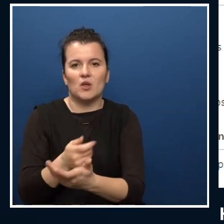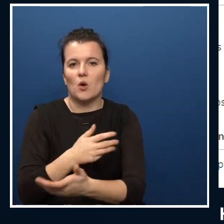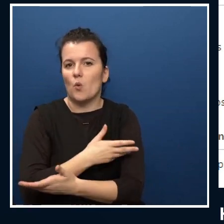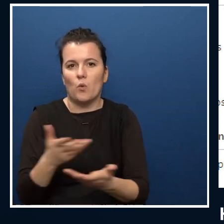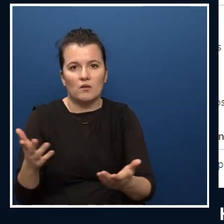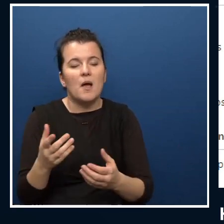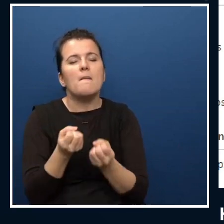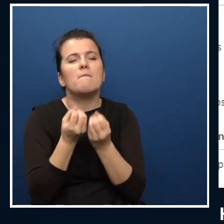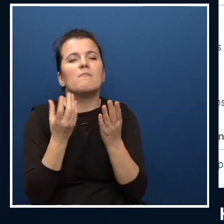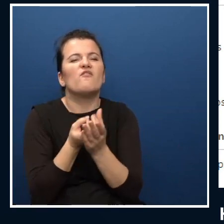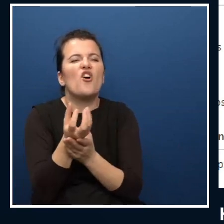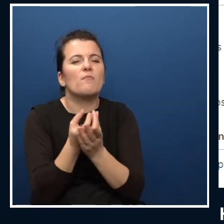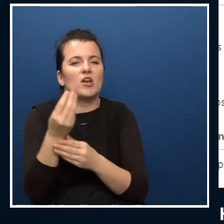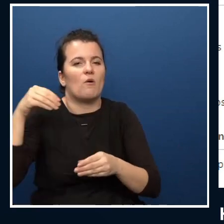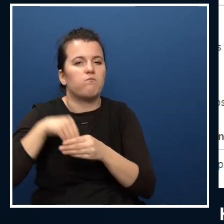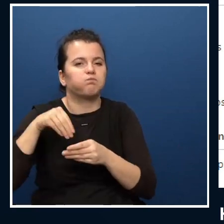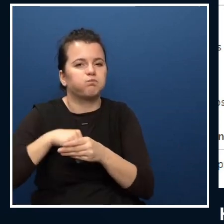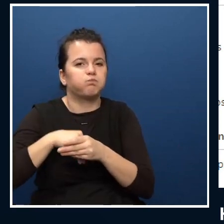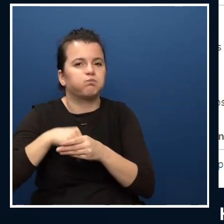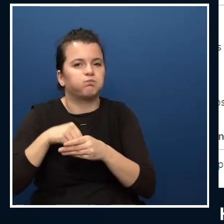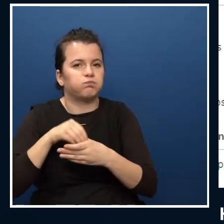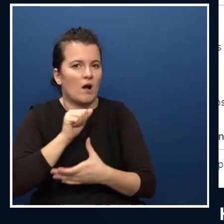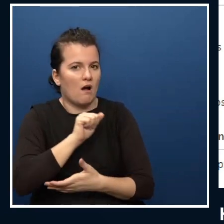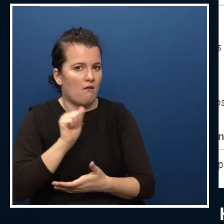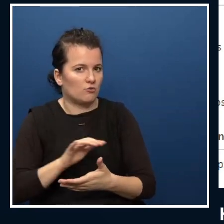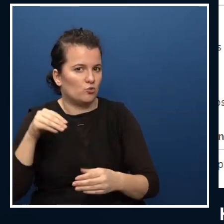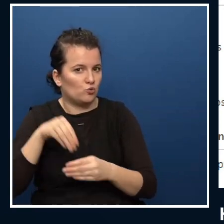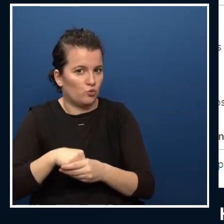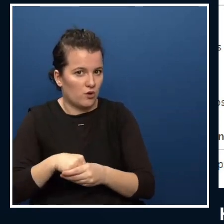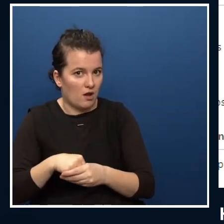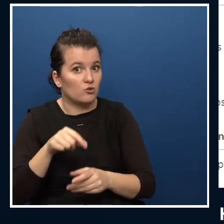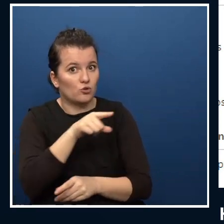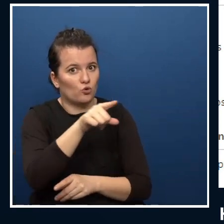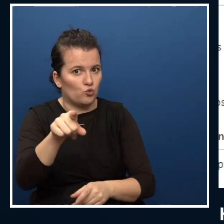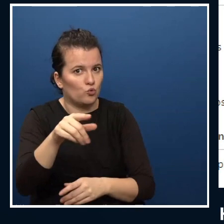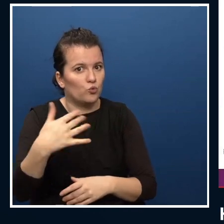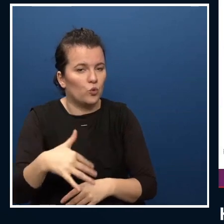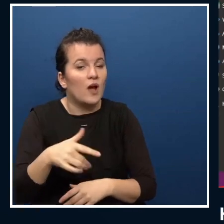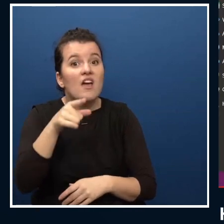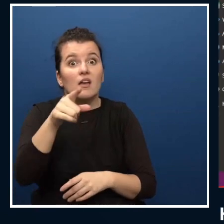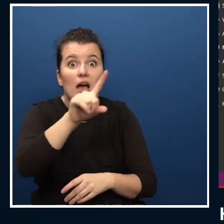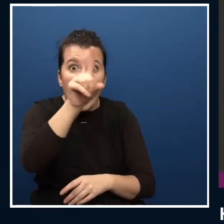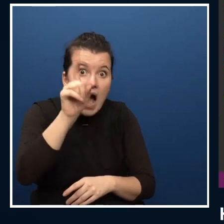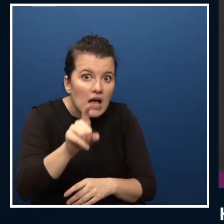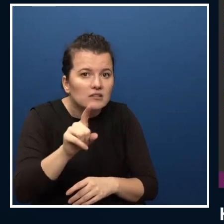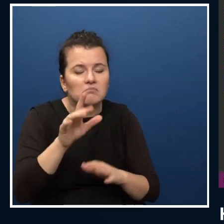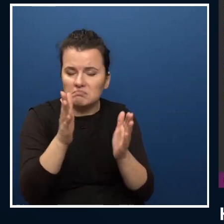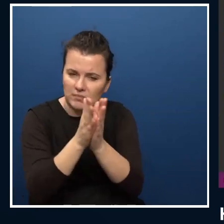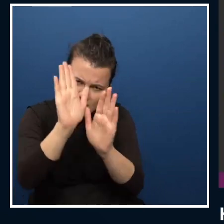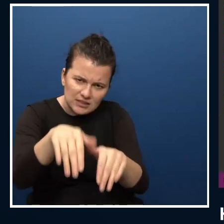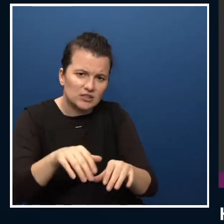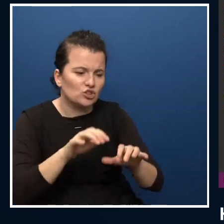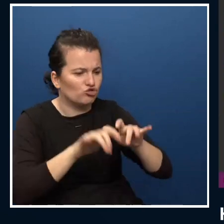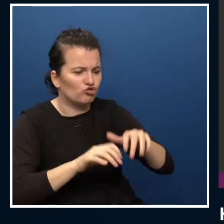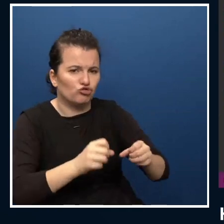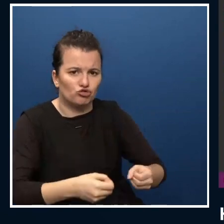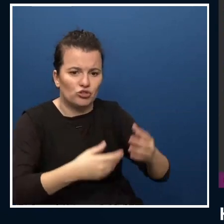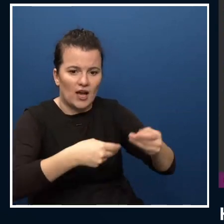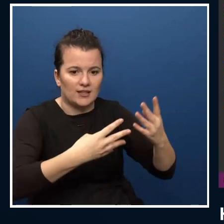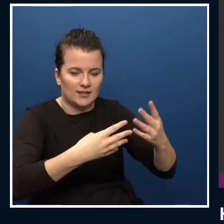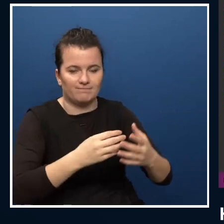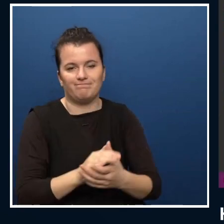super helpful. Again, if you have any questions, I would encourage you to ask them in the chat if I'm going too fast or too slow or you want more